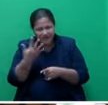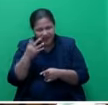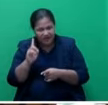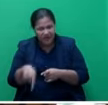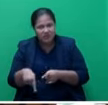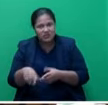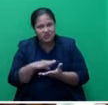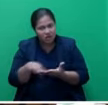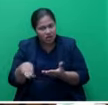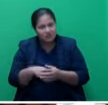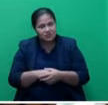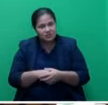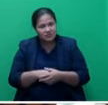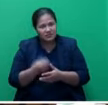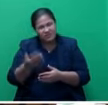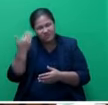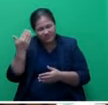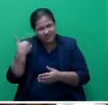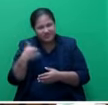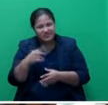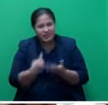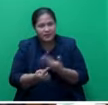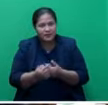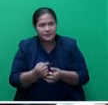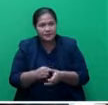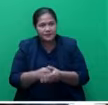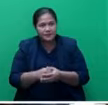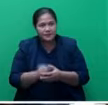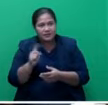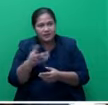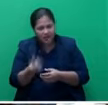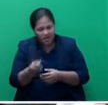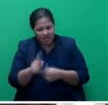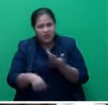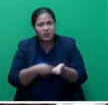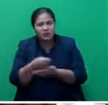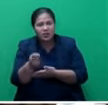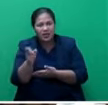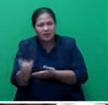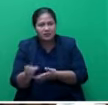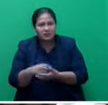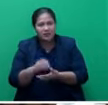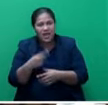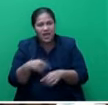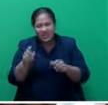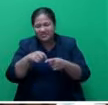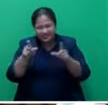$5,000 in those days, rape. He had an agent in the market where he paid the money and the magistrate dealt with